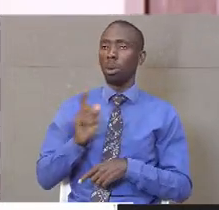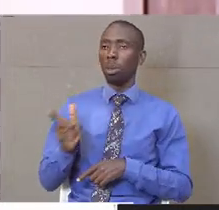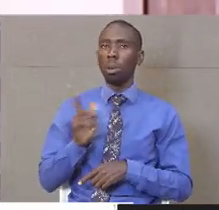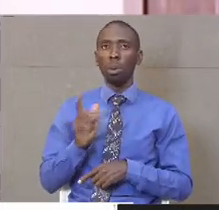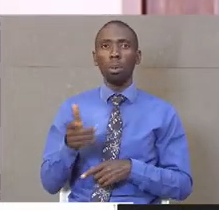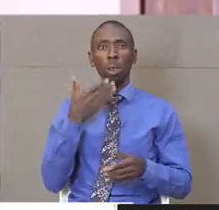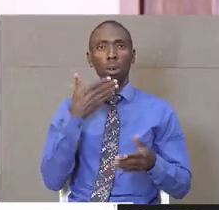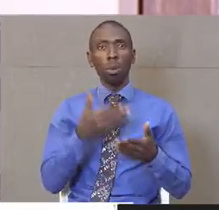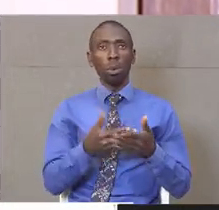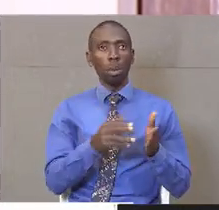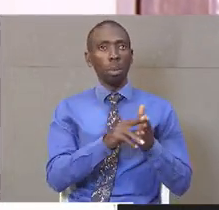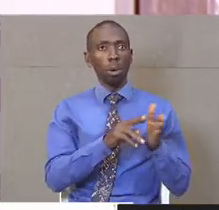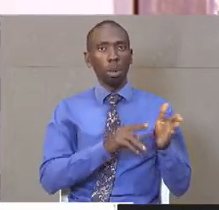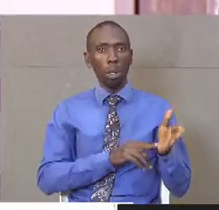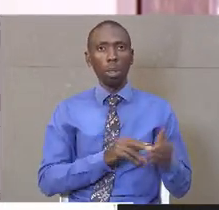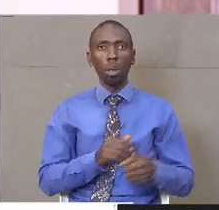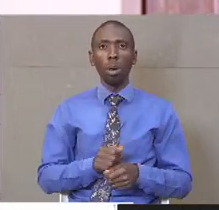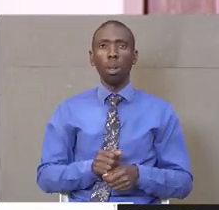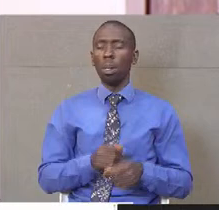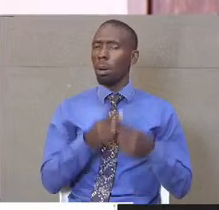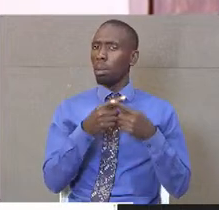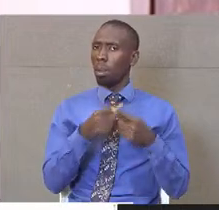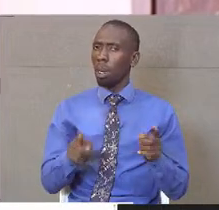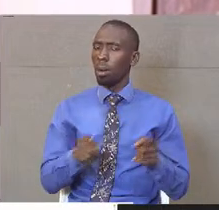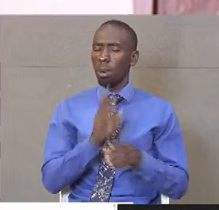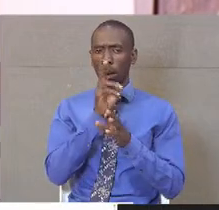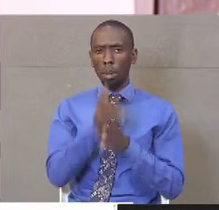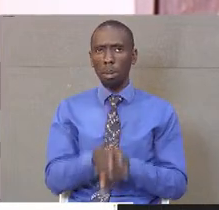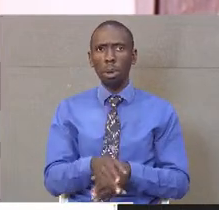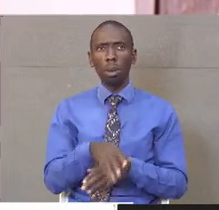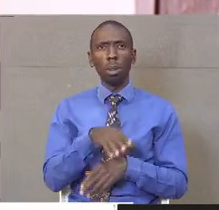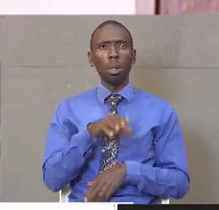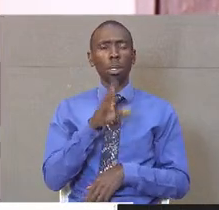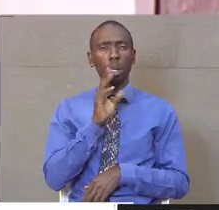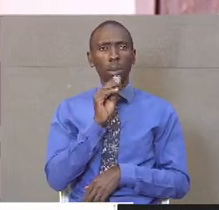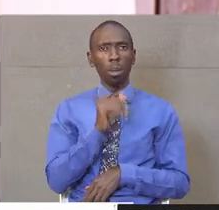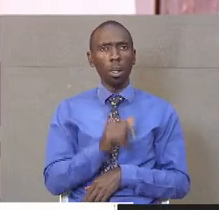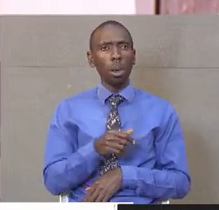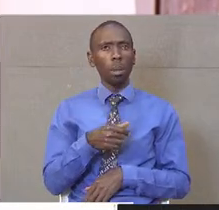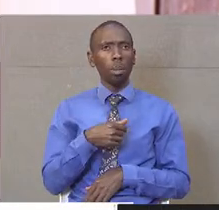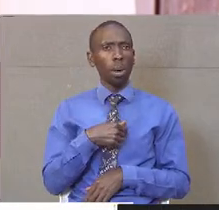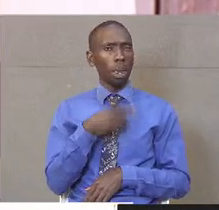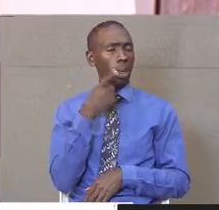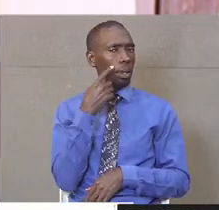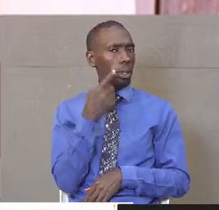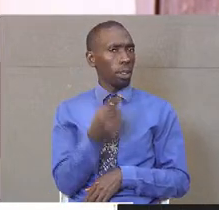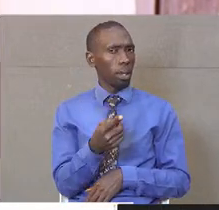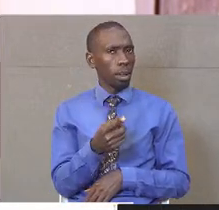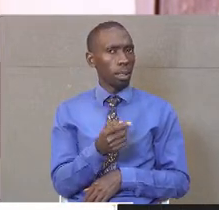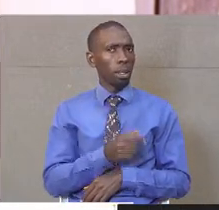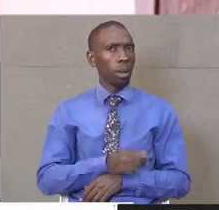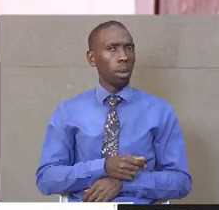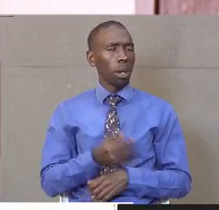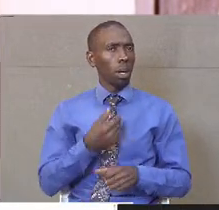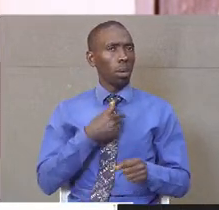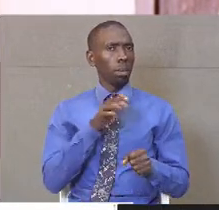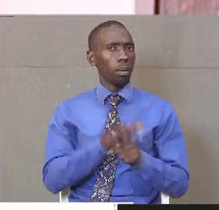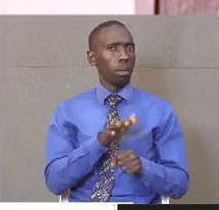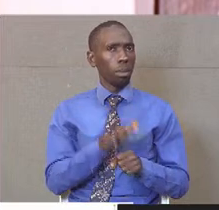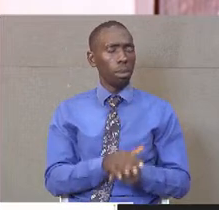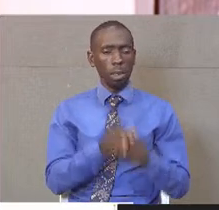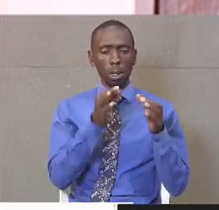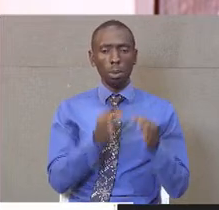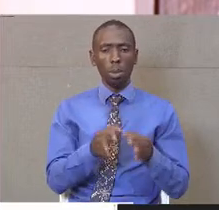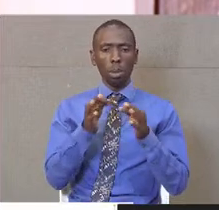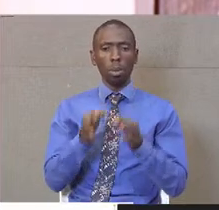good report. However, Honorable Chair, Honorable Speaker, I notice that there are quite a number of